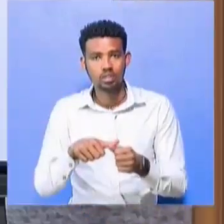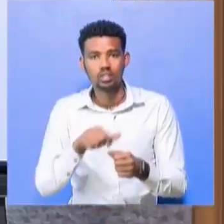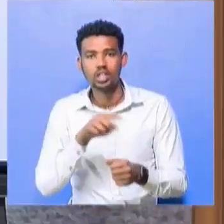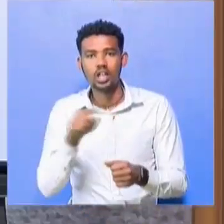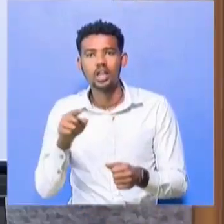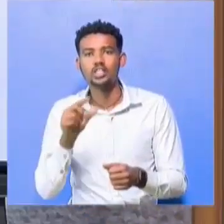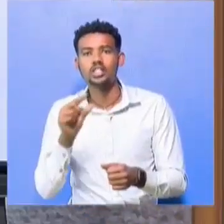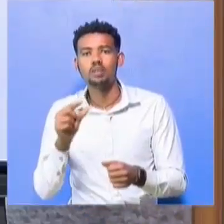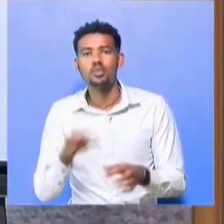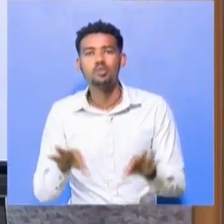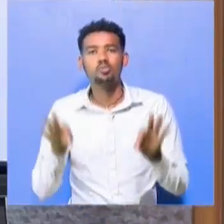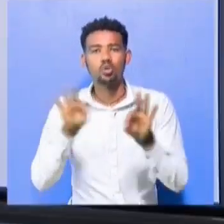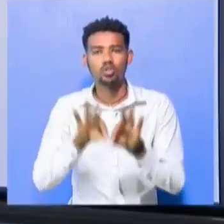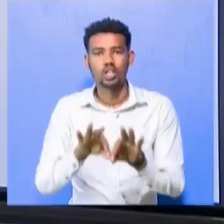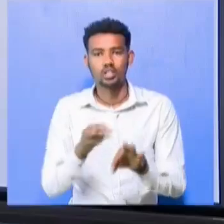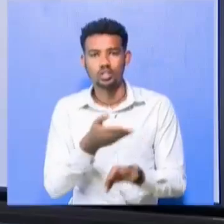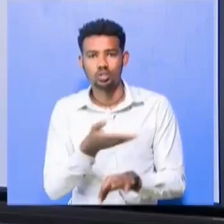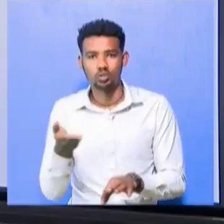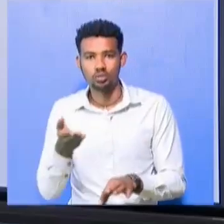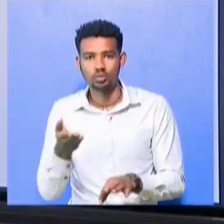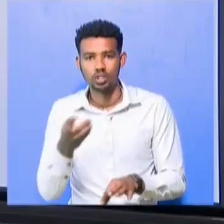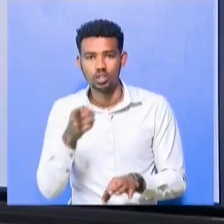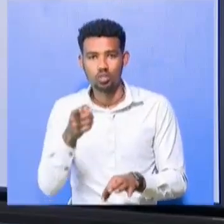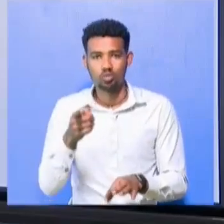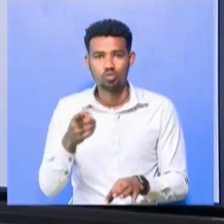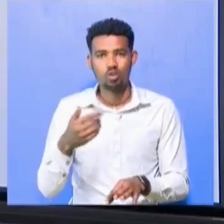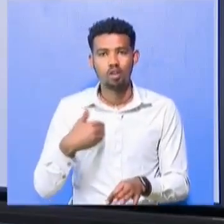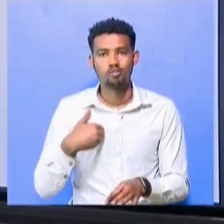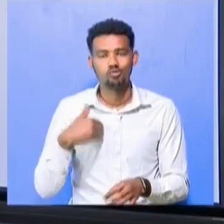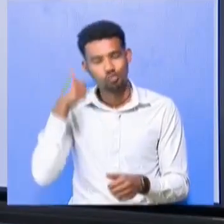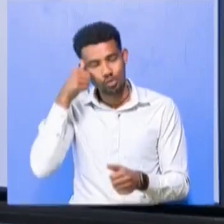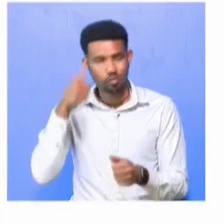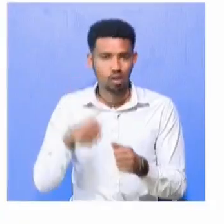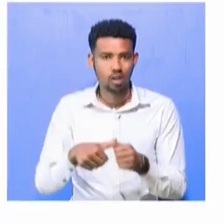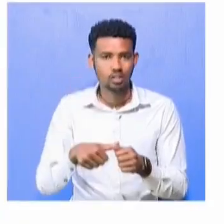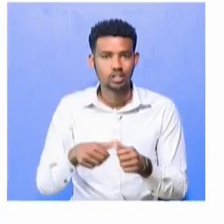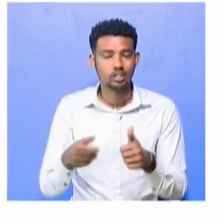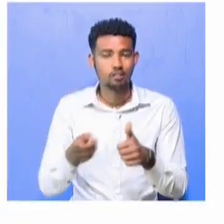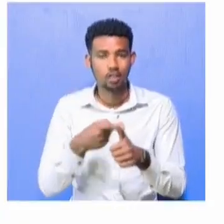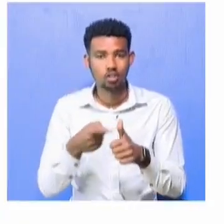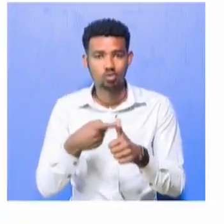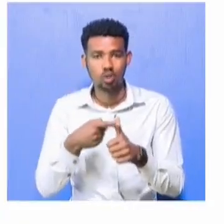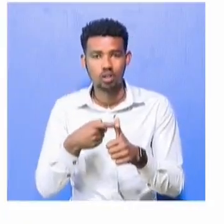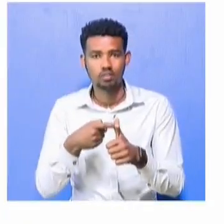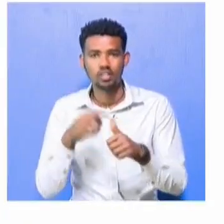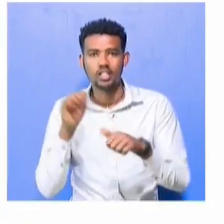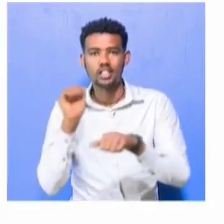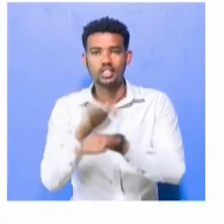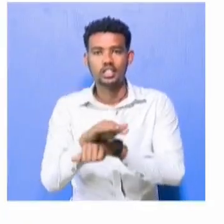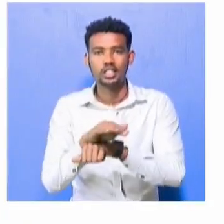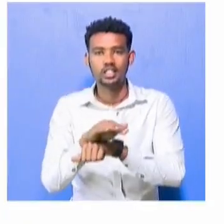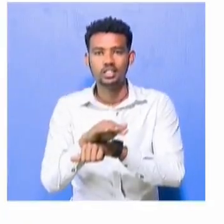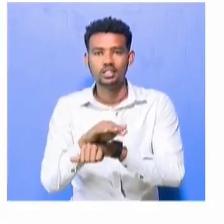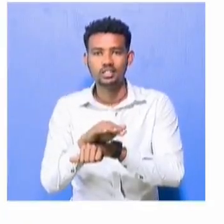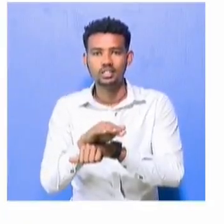some important issues you have to bear in mind. The first one is sender's address.